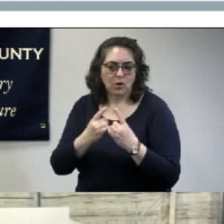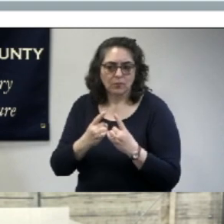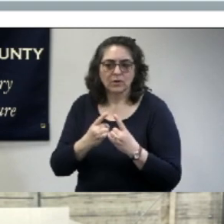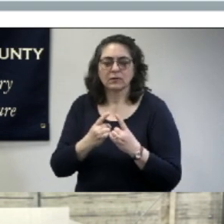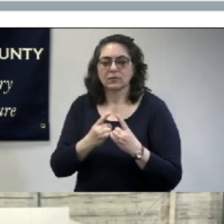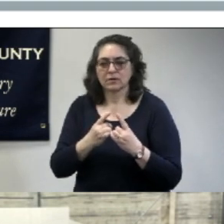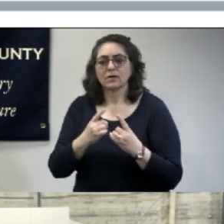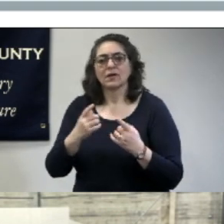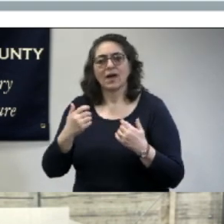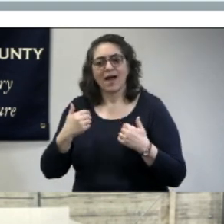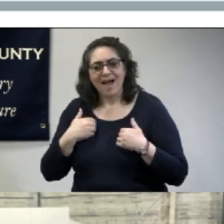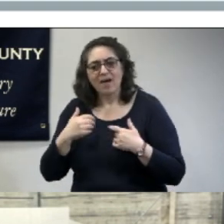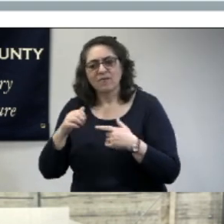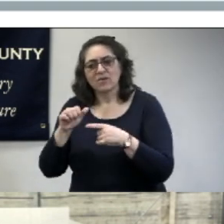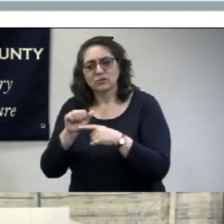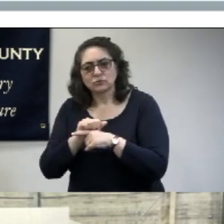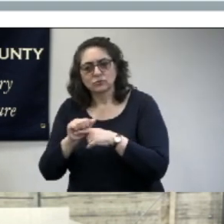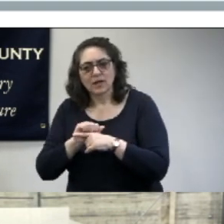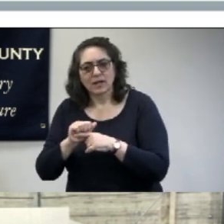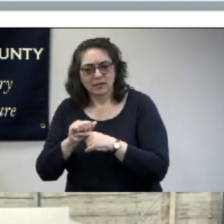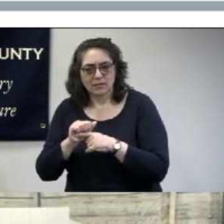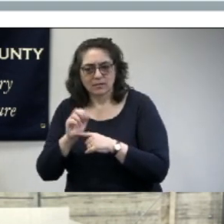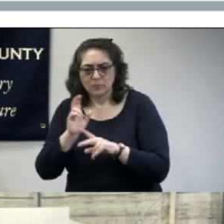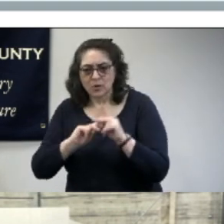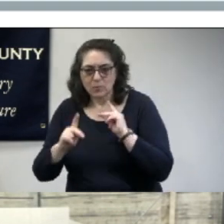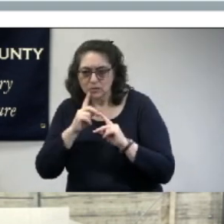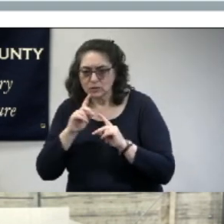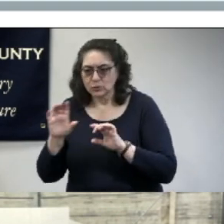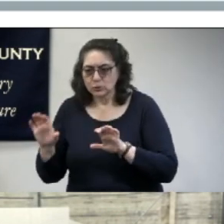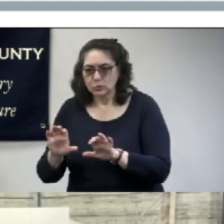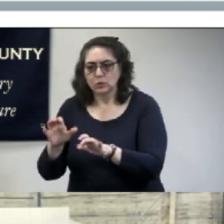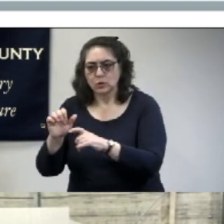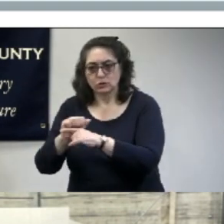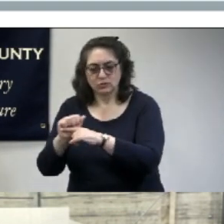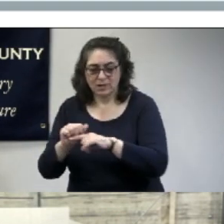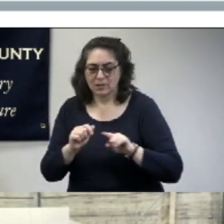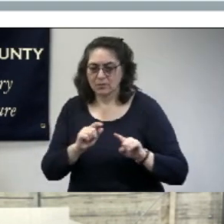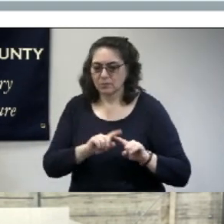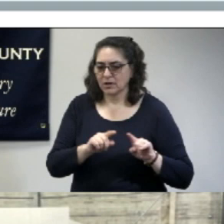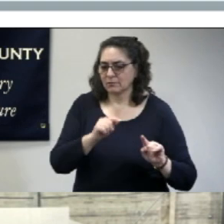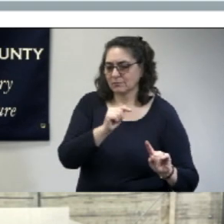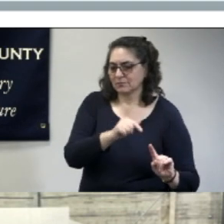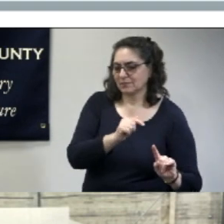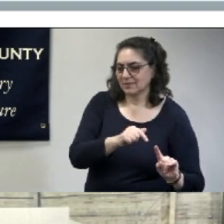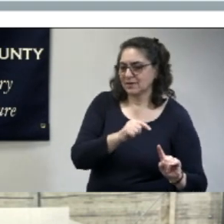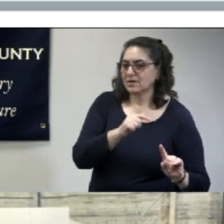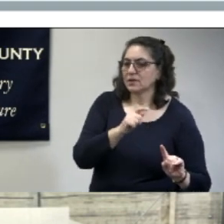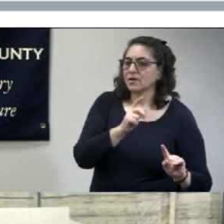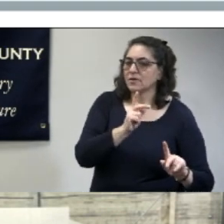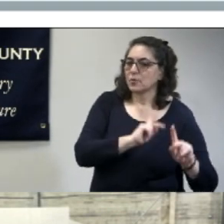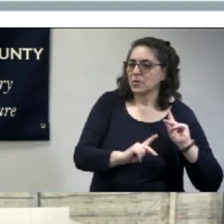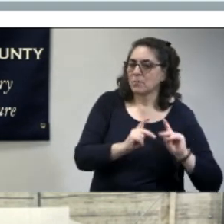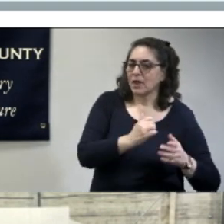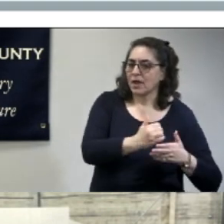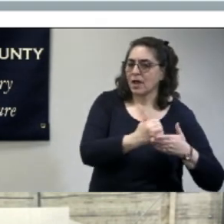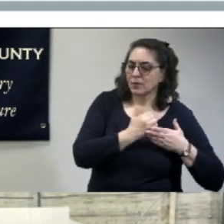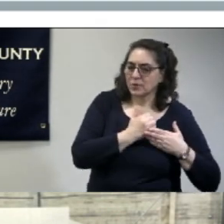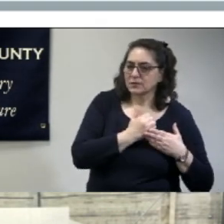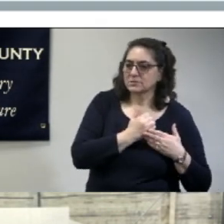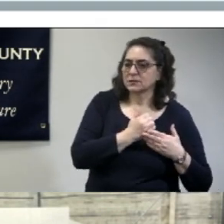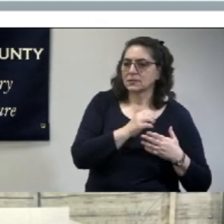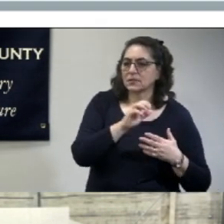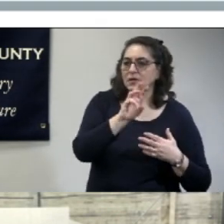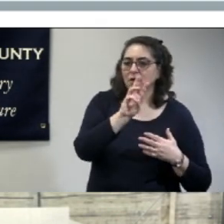the trained personnel to do the training. This particular report is about the people who helped us at William Paterson and